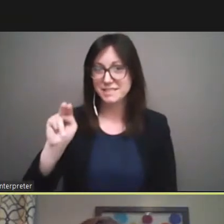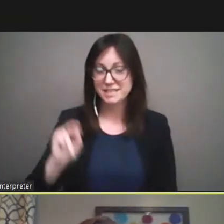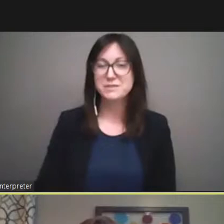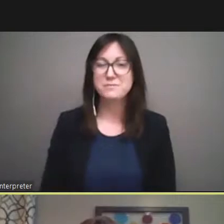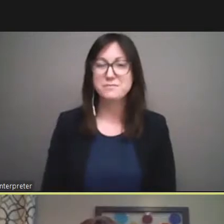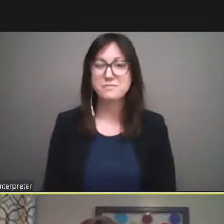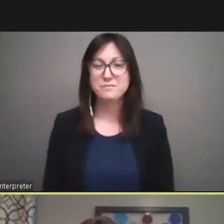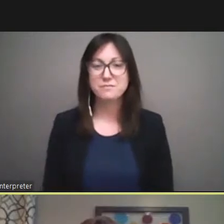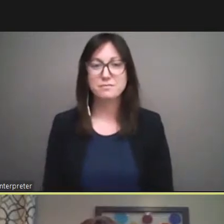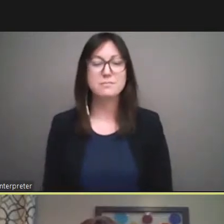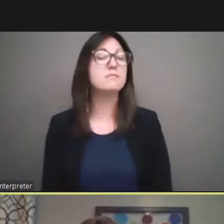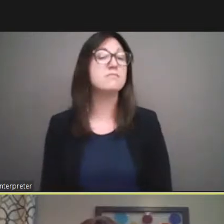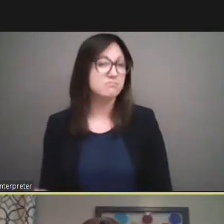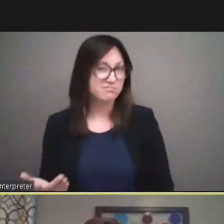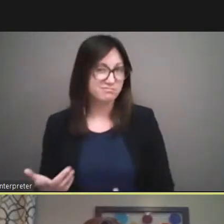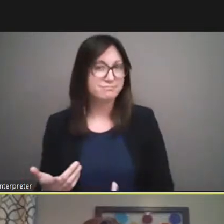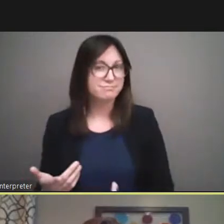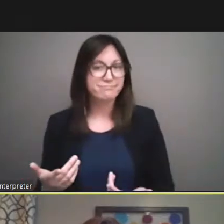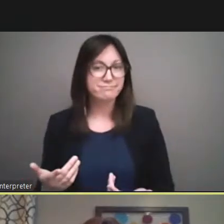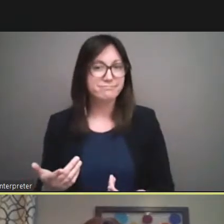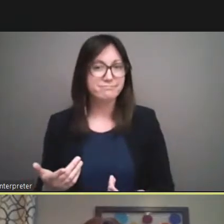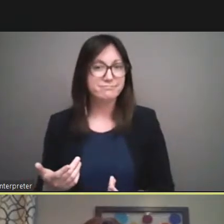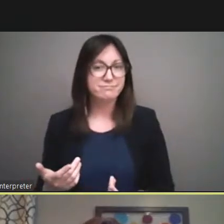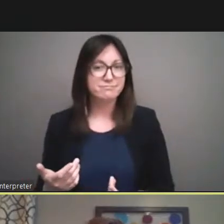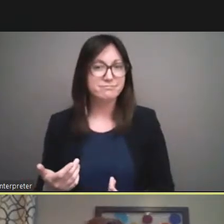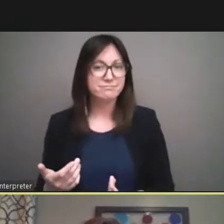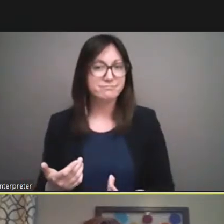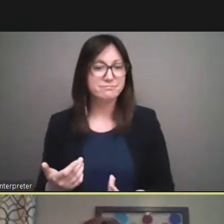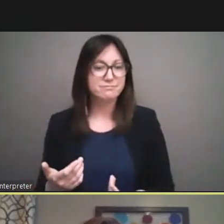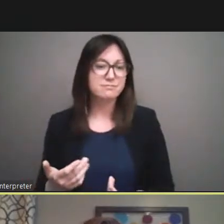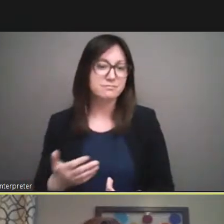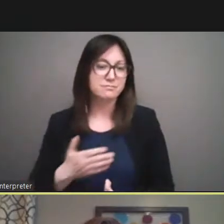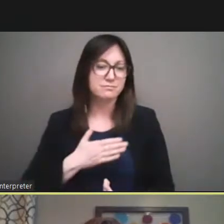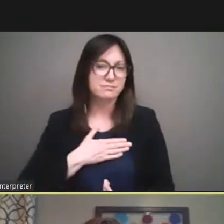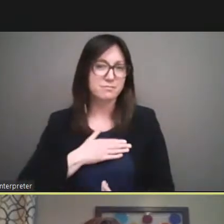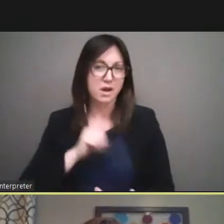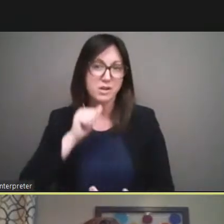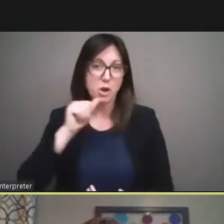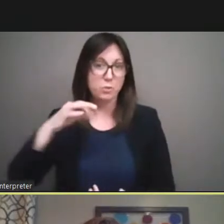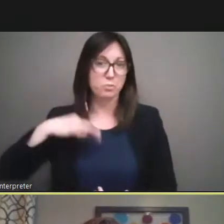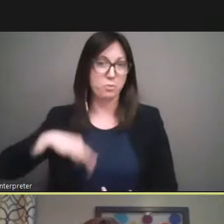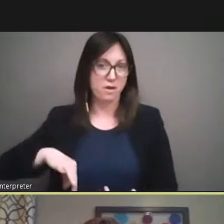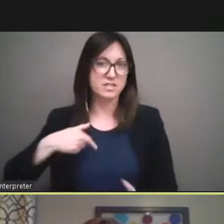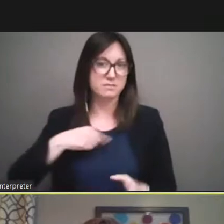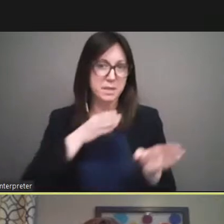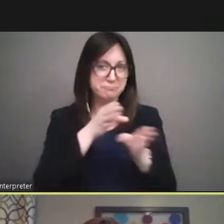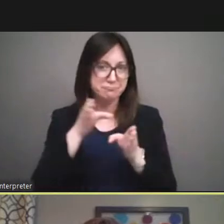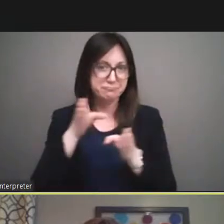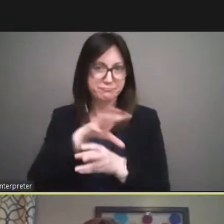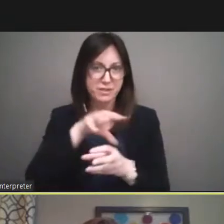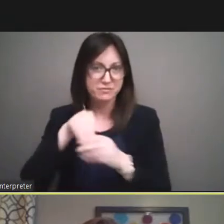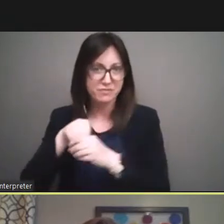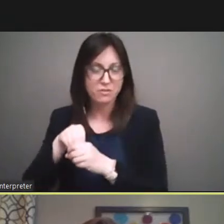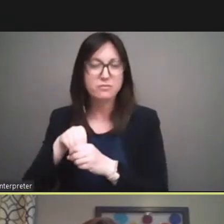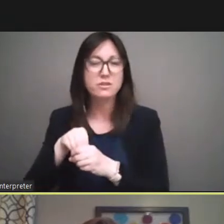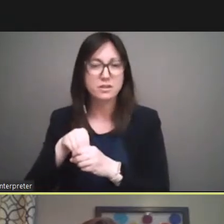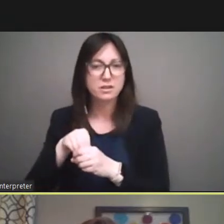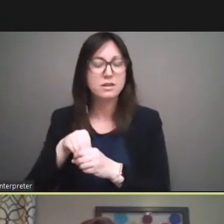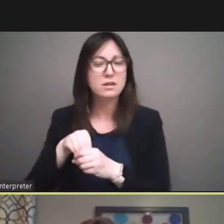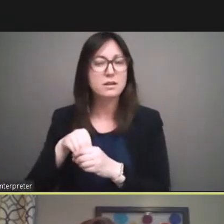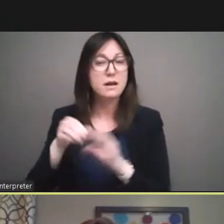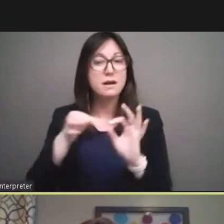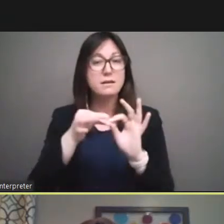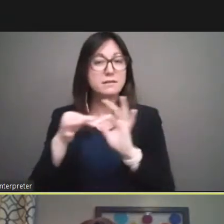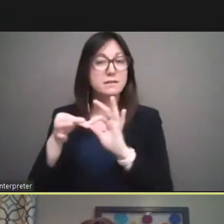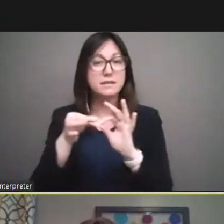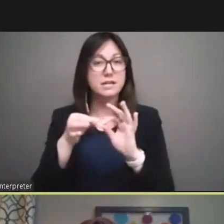In the nonprofits that I work with, I guess, I see a lot of connections being built